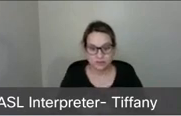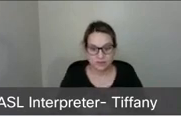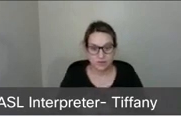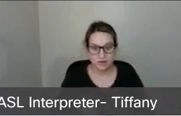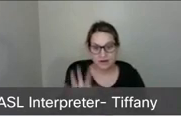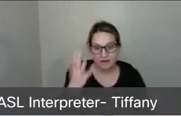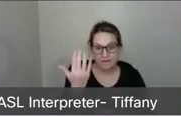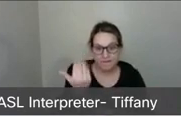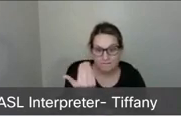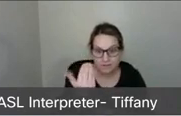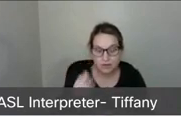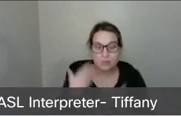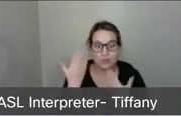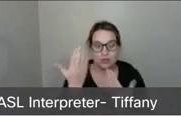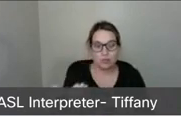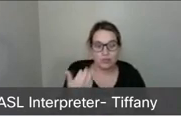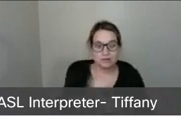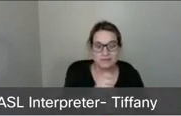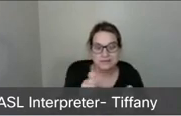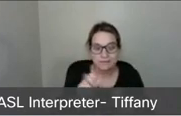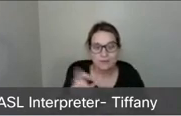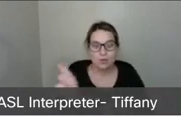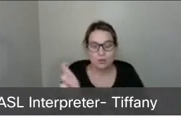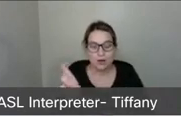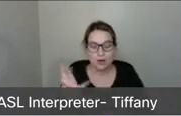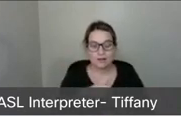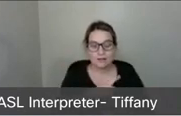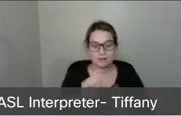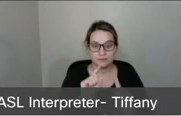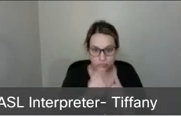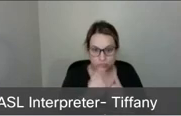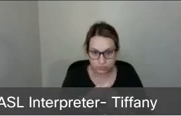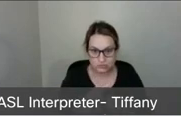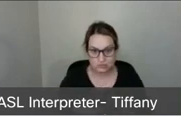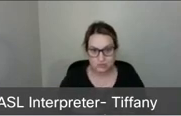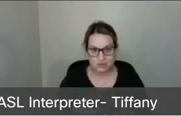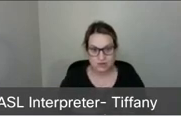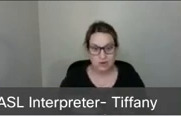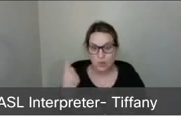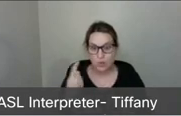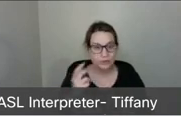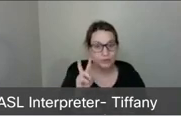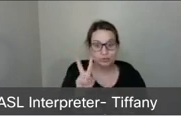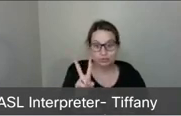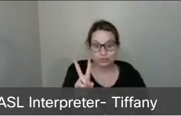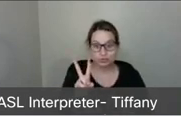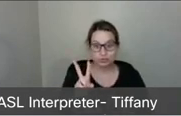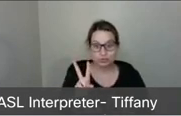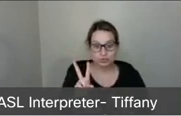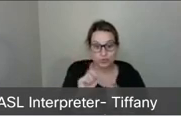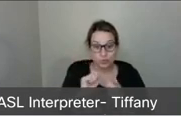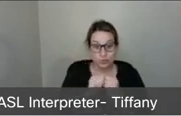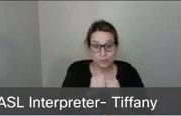are 15 proposed safe Republican legislative districts. There are only two very